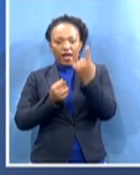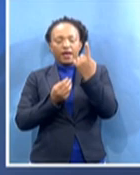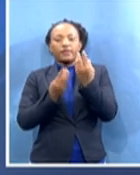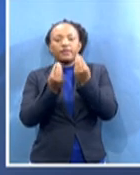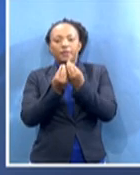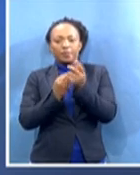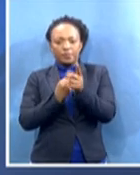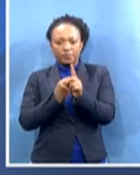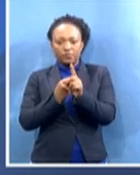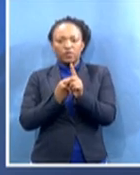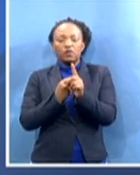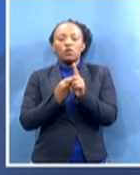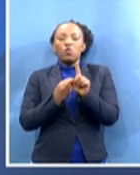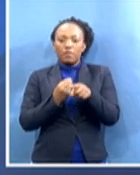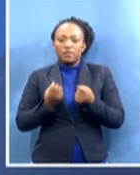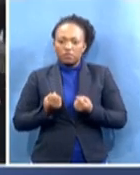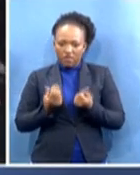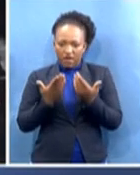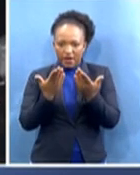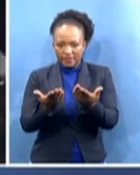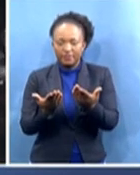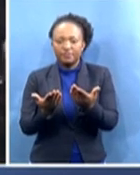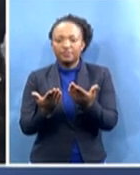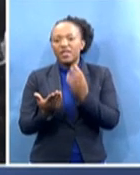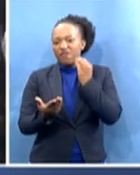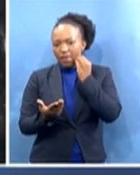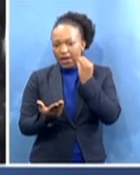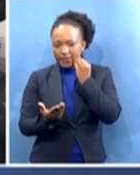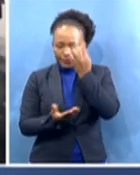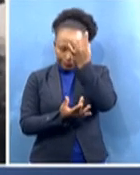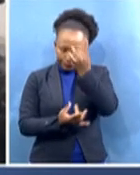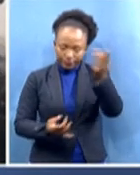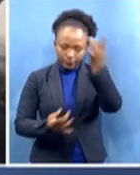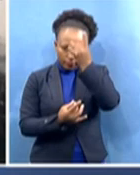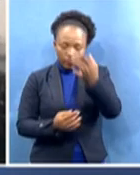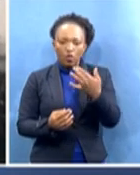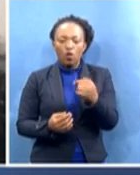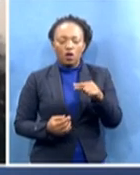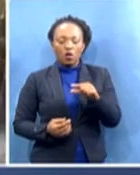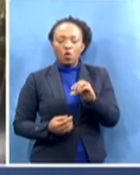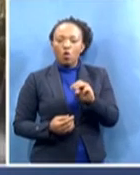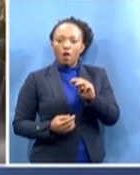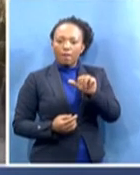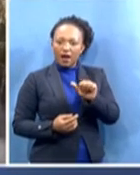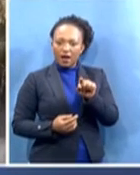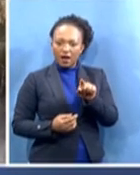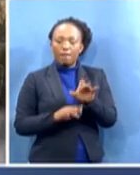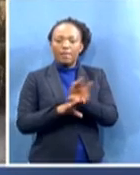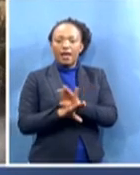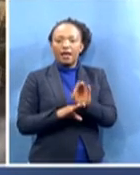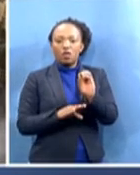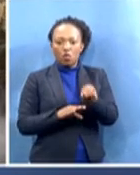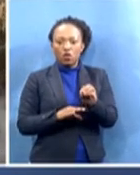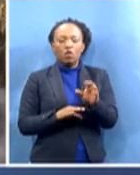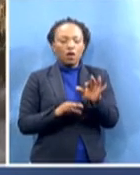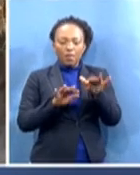information, good information. And in Goma, in North Kivu especially, there is a plan of evacuation of people. And that's the first